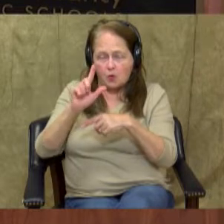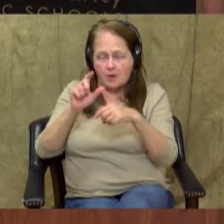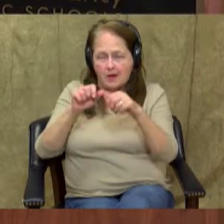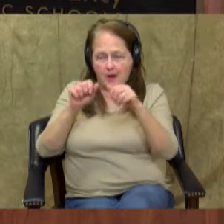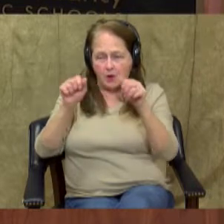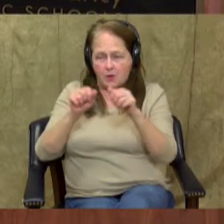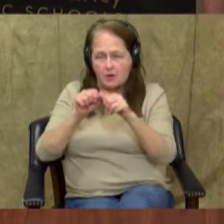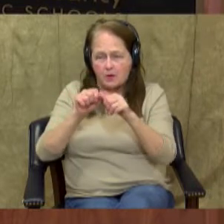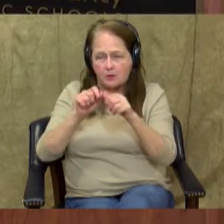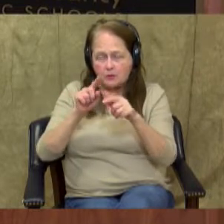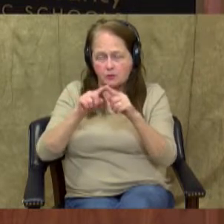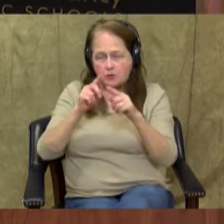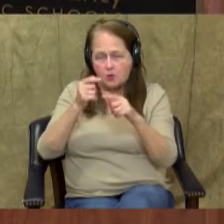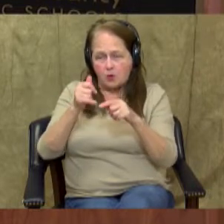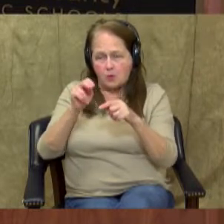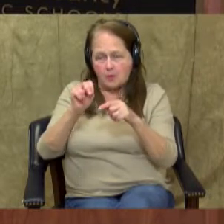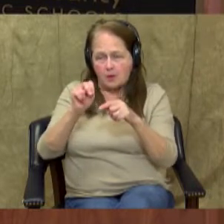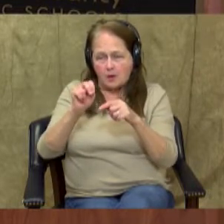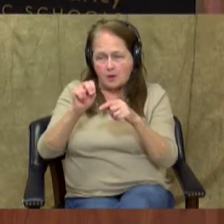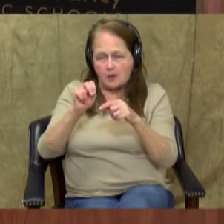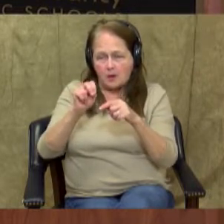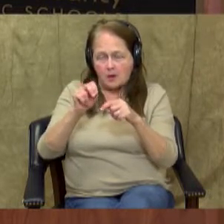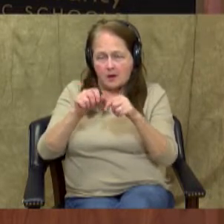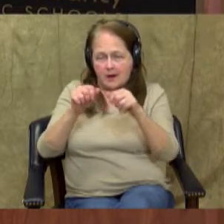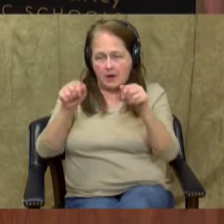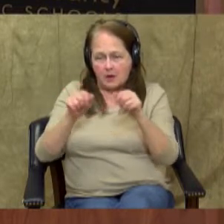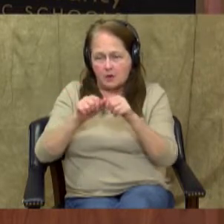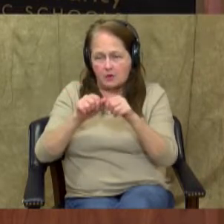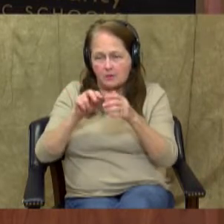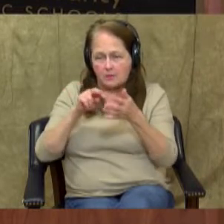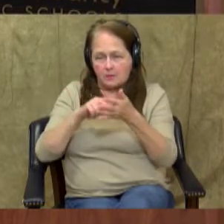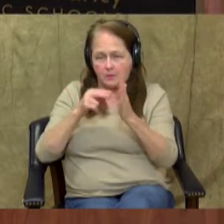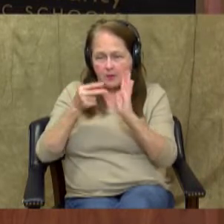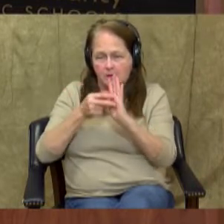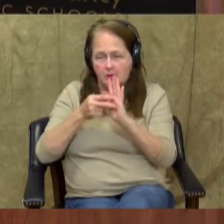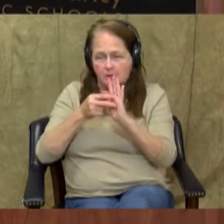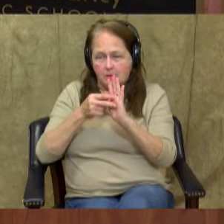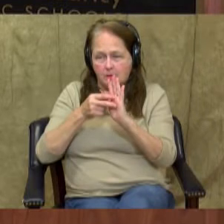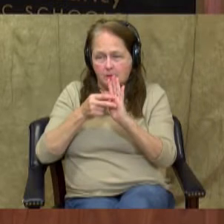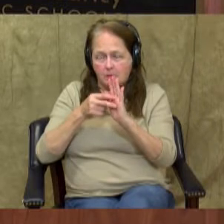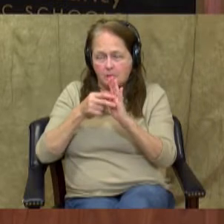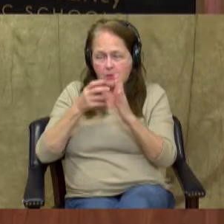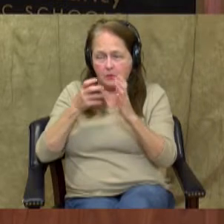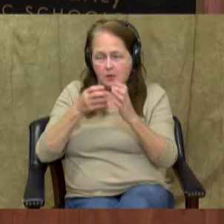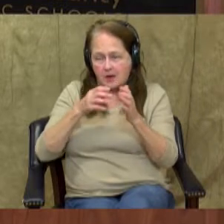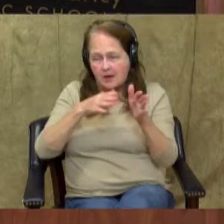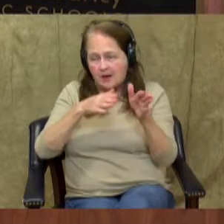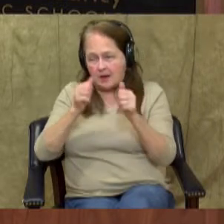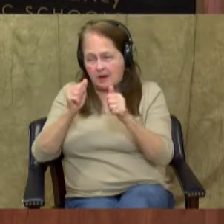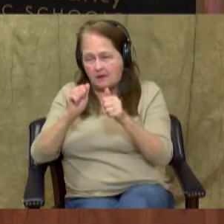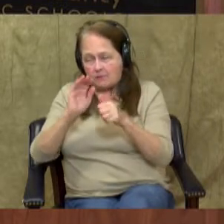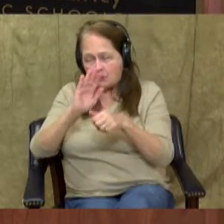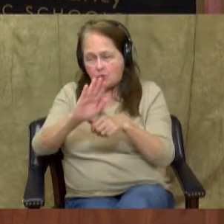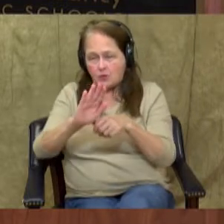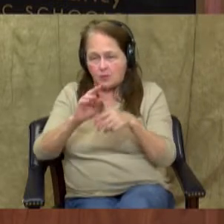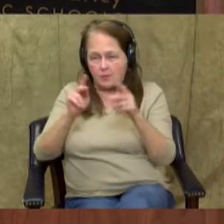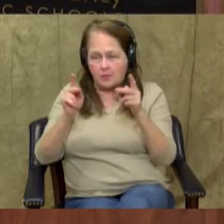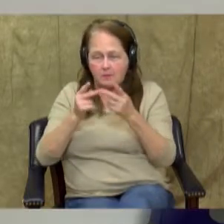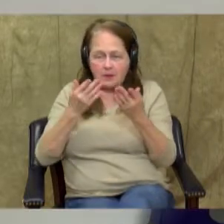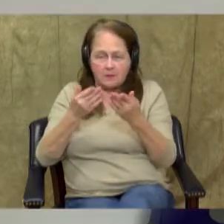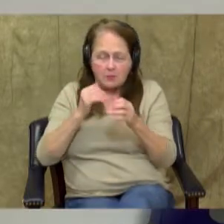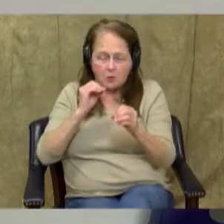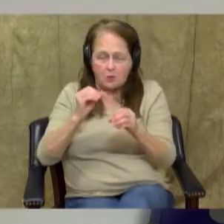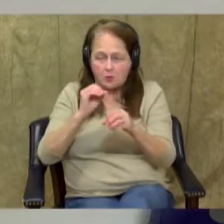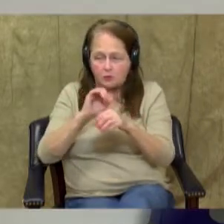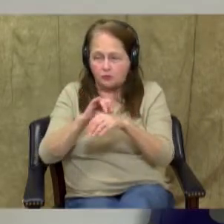it's been the result of push-pull factors. A push factor may be something that makes you leave your rural area, maybe lack of a